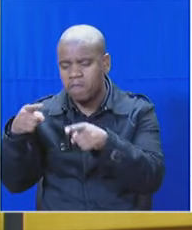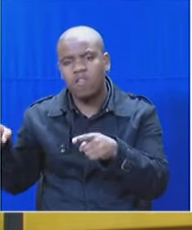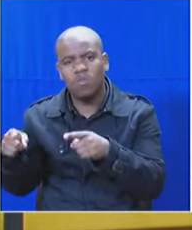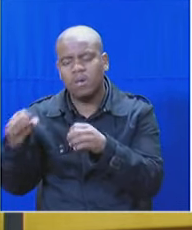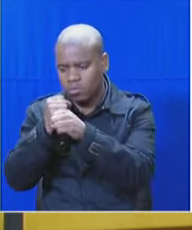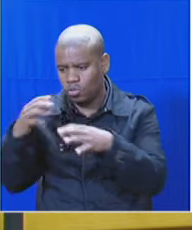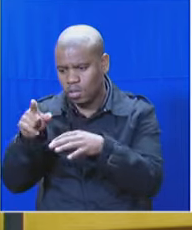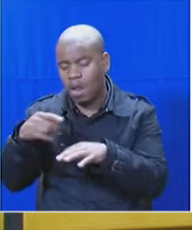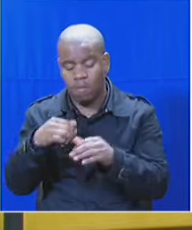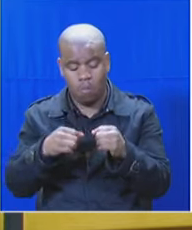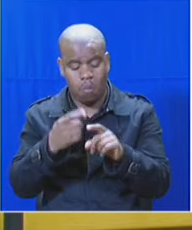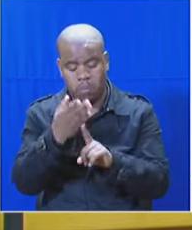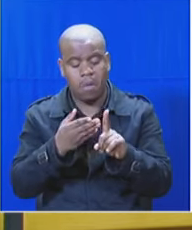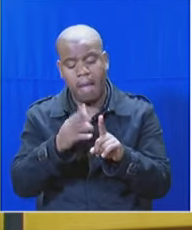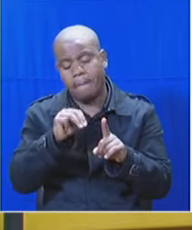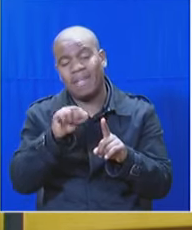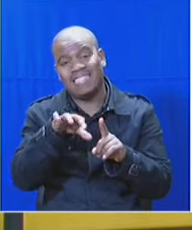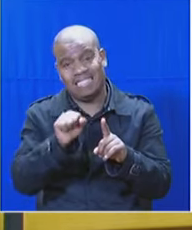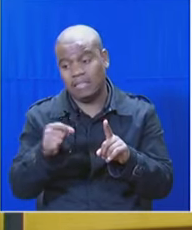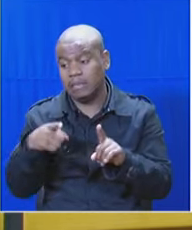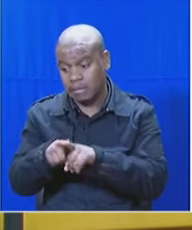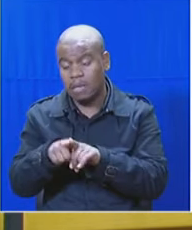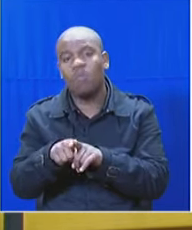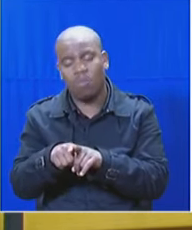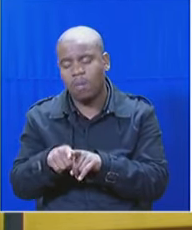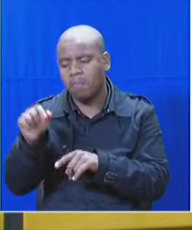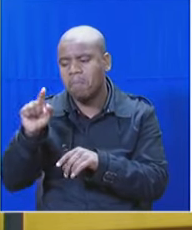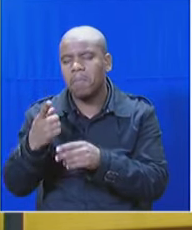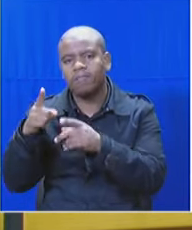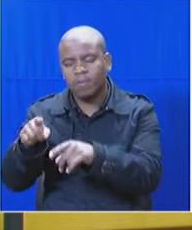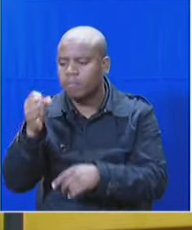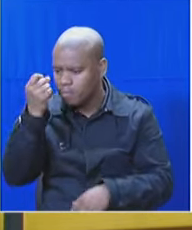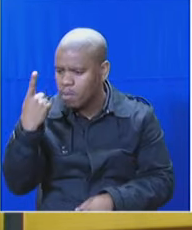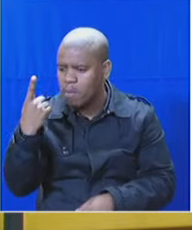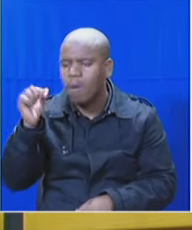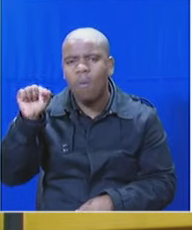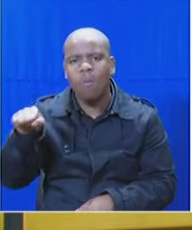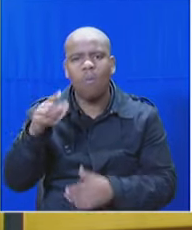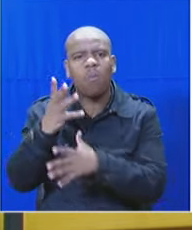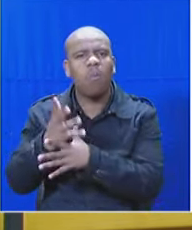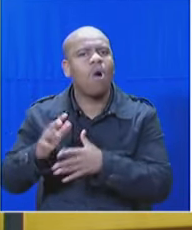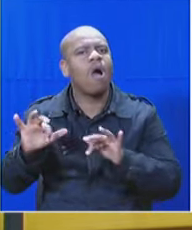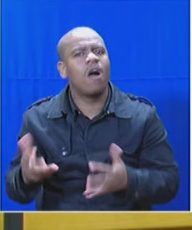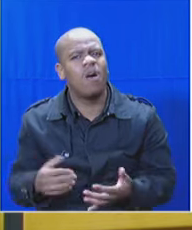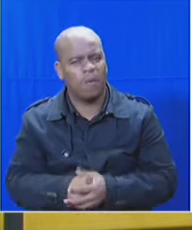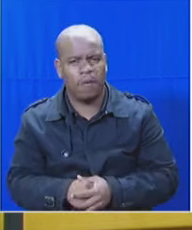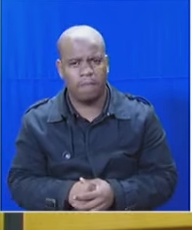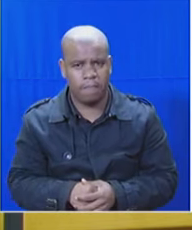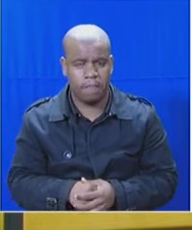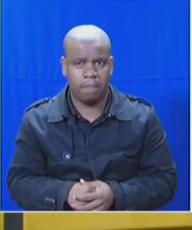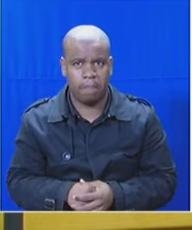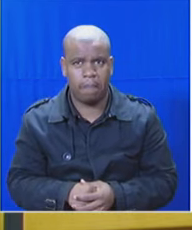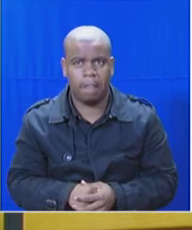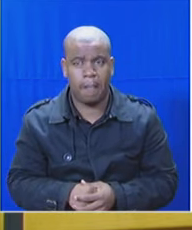committee, probably attended less than 5 meetings, to understand the notion of a Valuer General better. Hitherto,